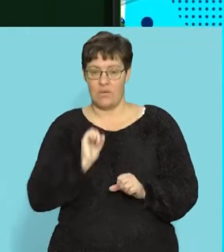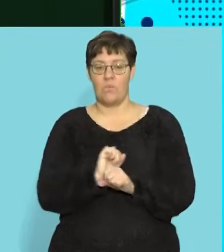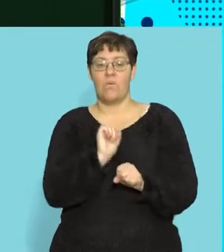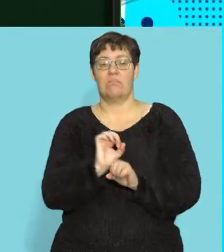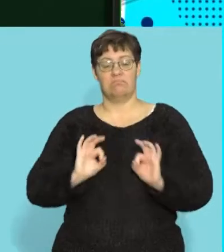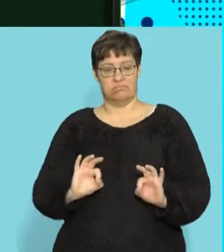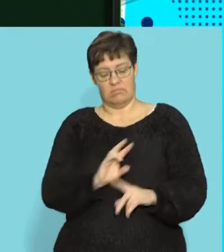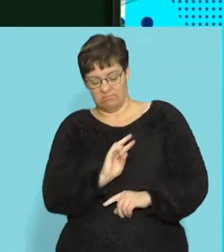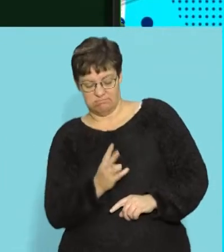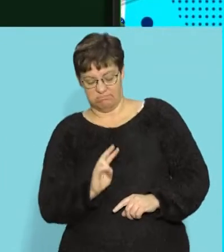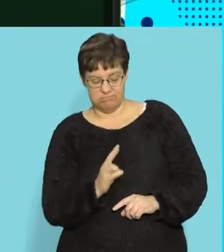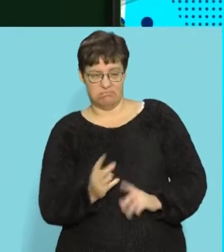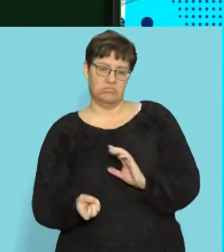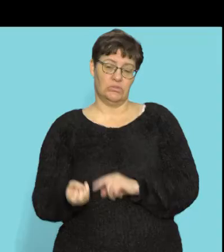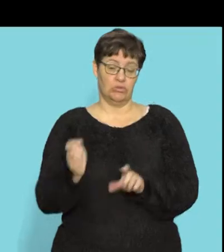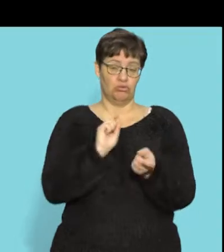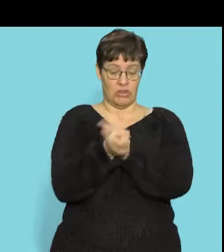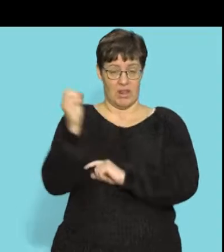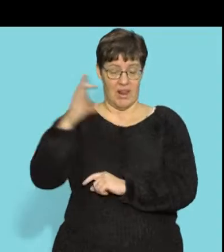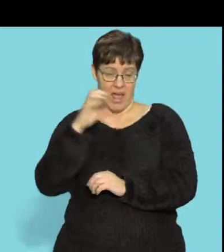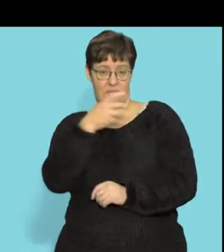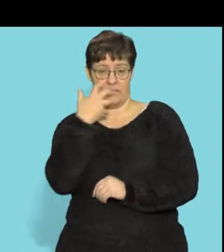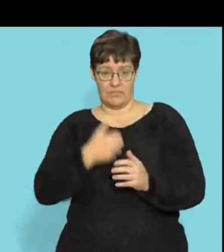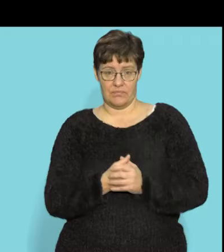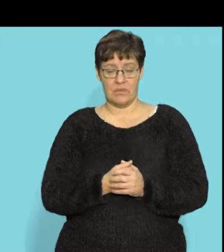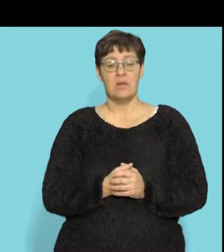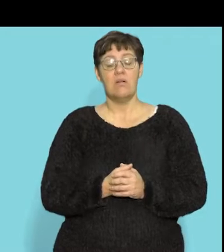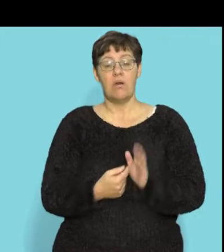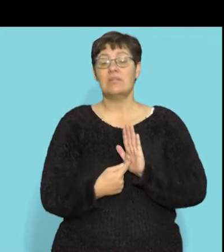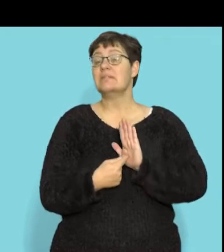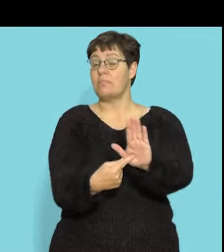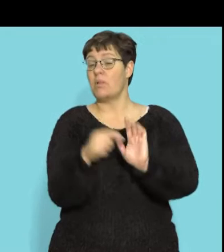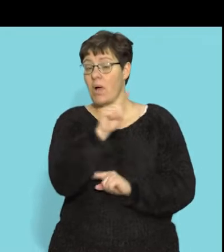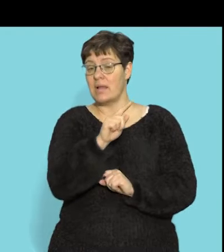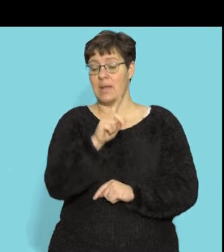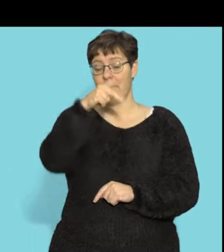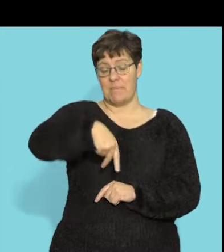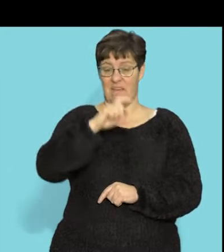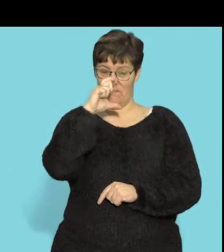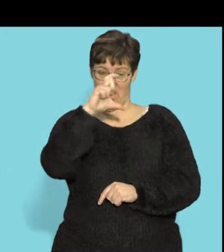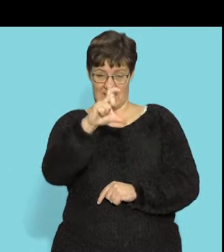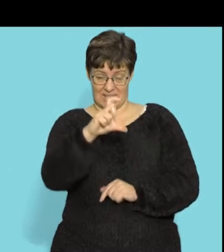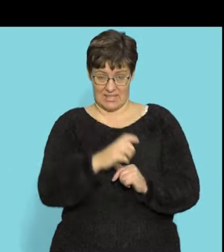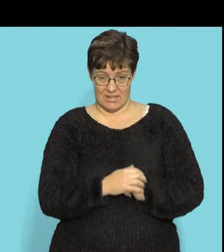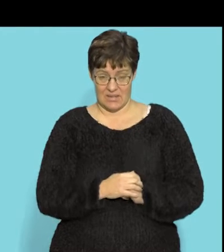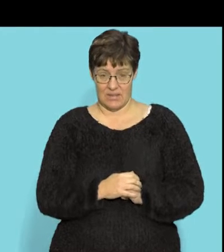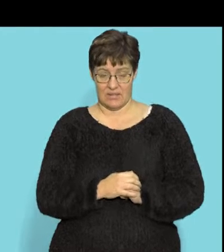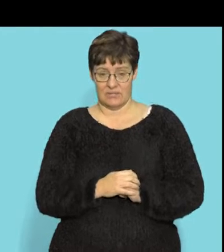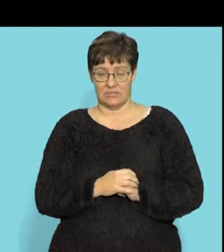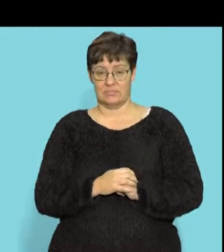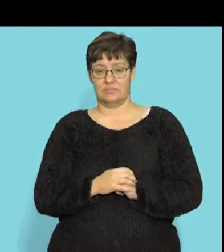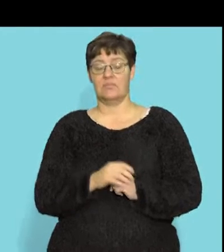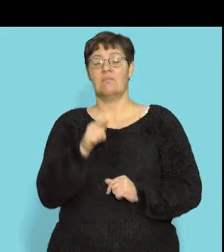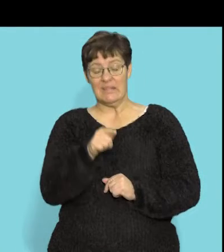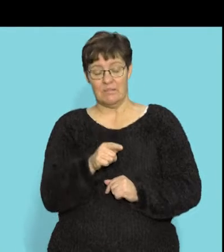actually does work. Right, and then the symbol for power is capital letter P. Do not confuse it with the small letter p for